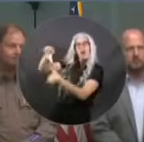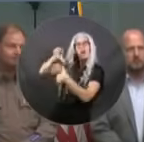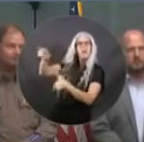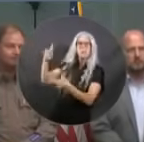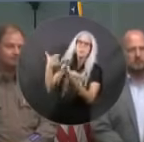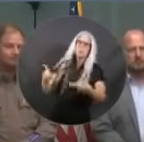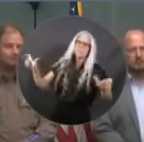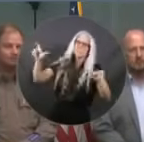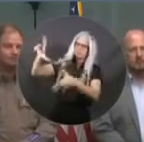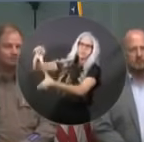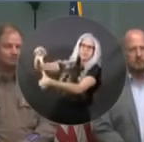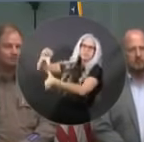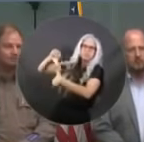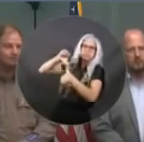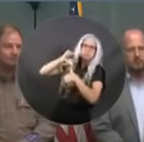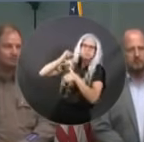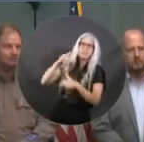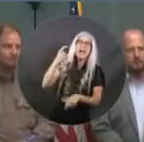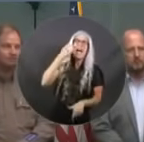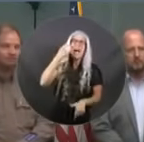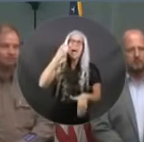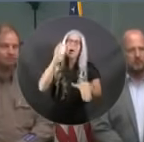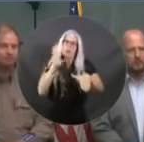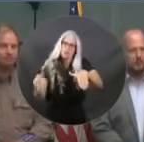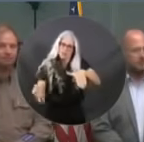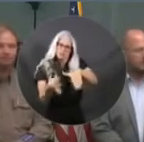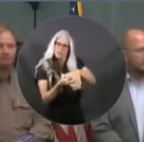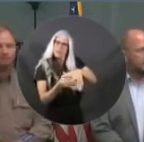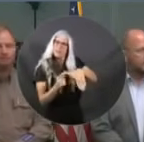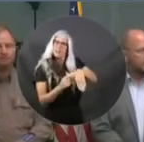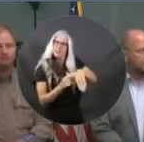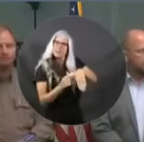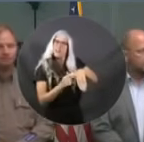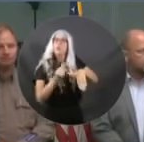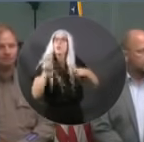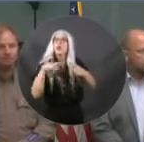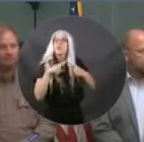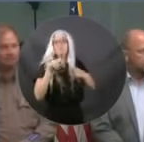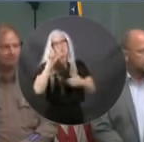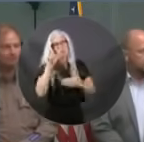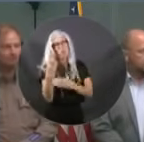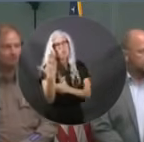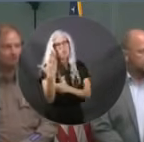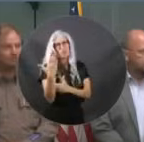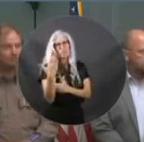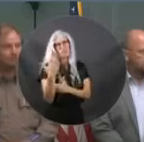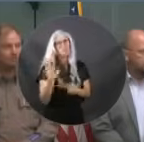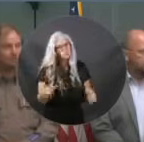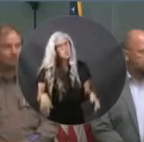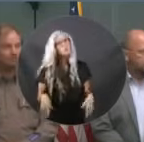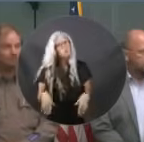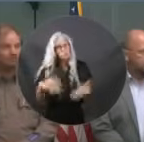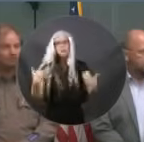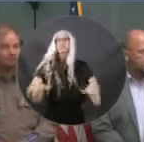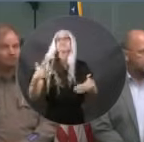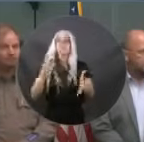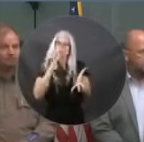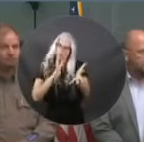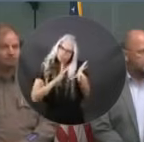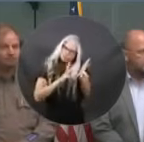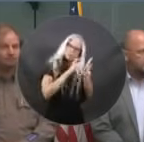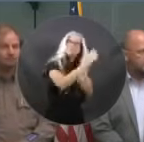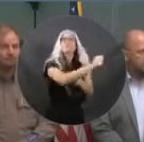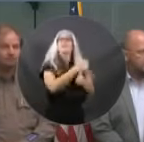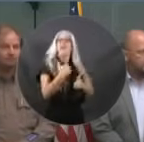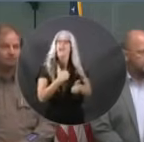arrive on shore sometime tomorrow morning, most likely. And it is going to have major impacts, particularly along Florida's Big Bend region.